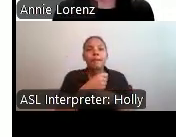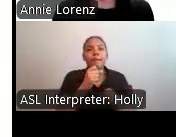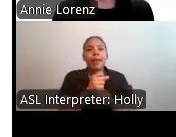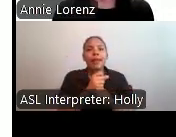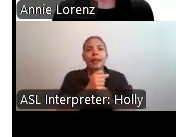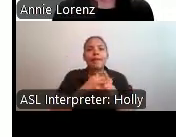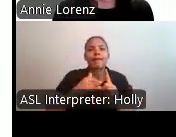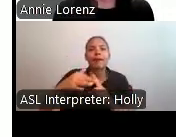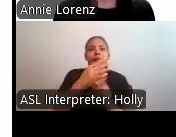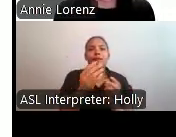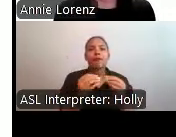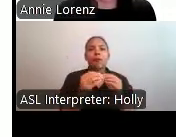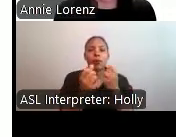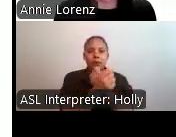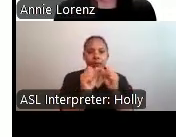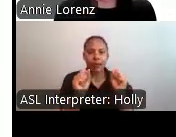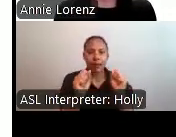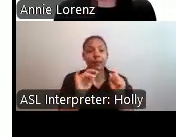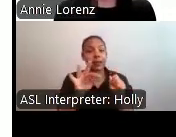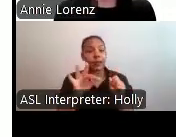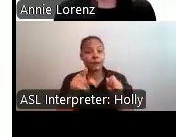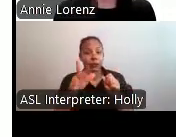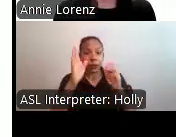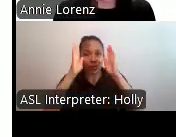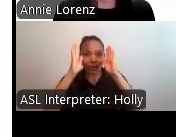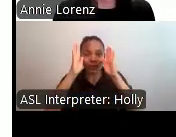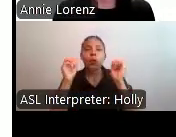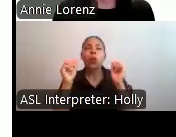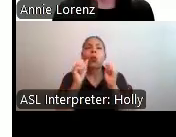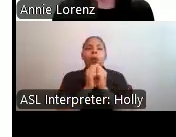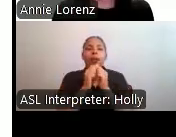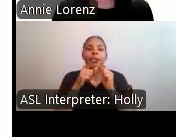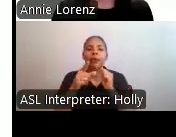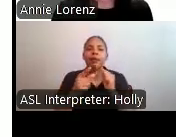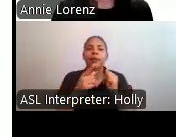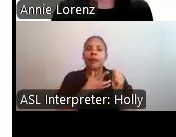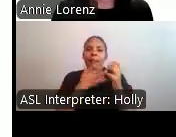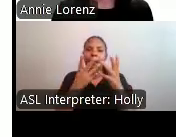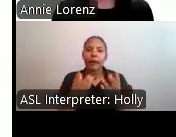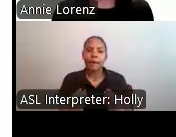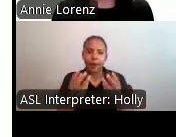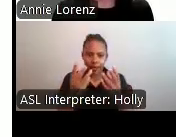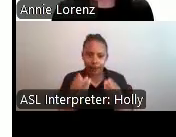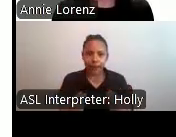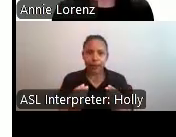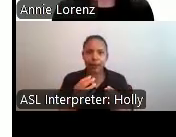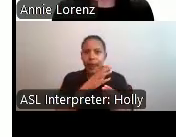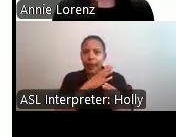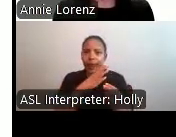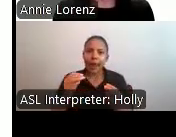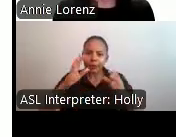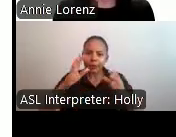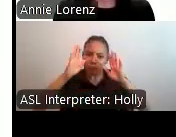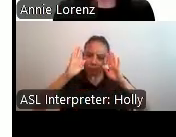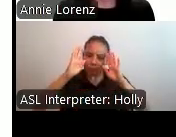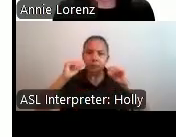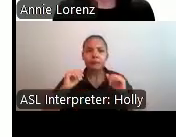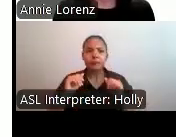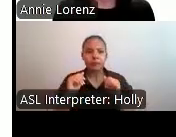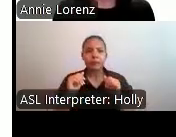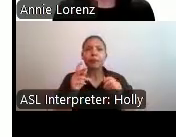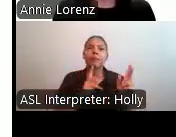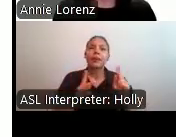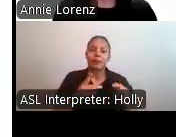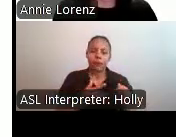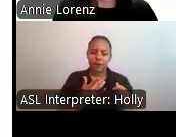listen actively and with empathy, people feel respected, not rushed. Using neutral, respectful